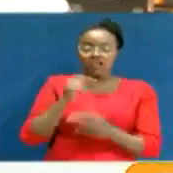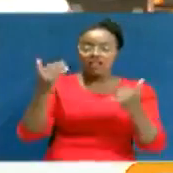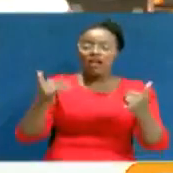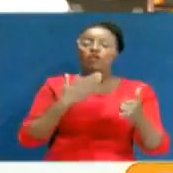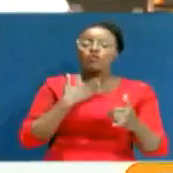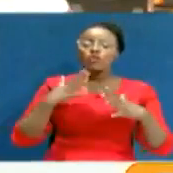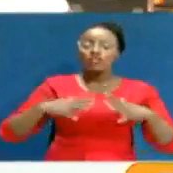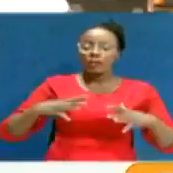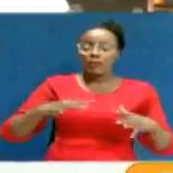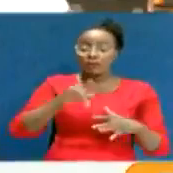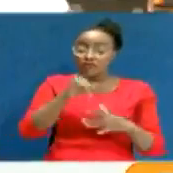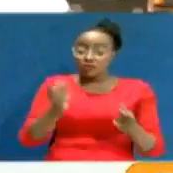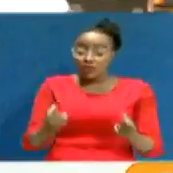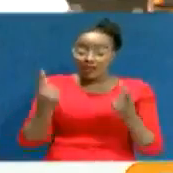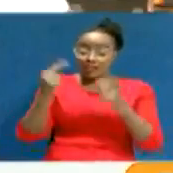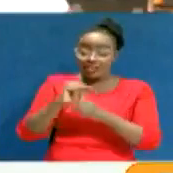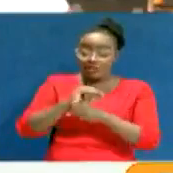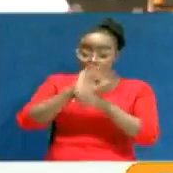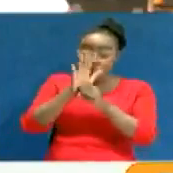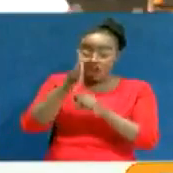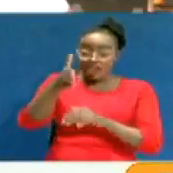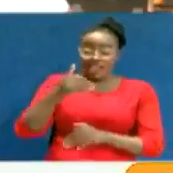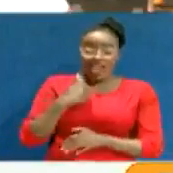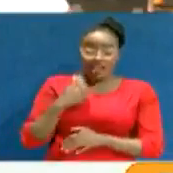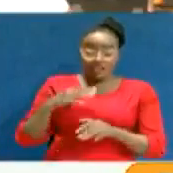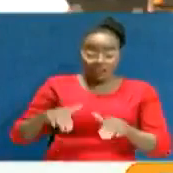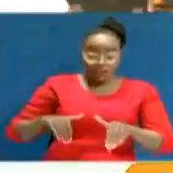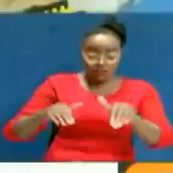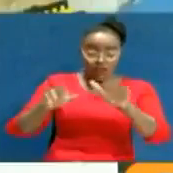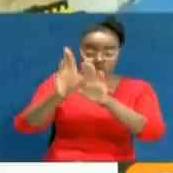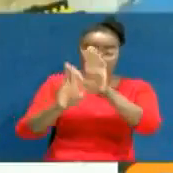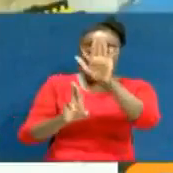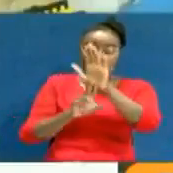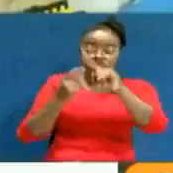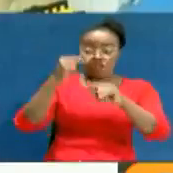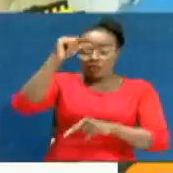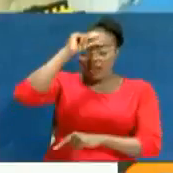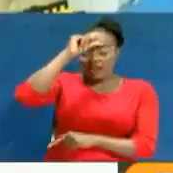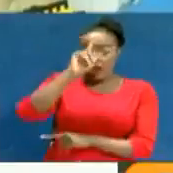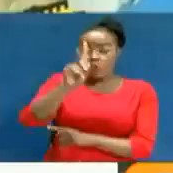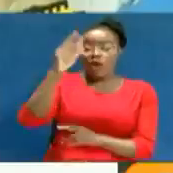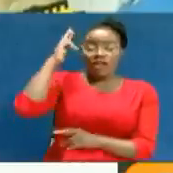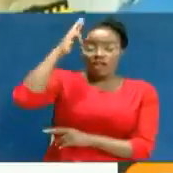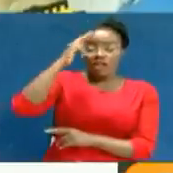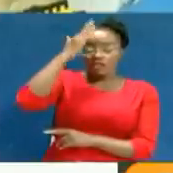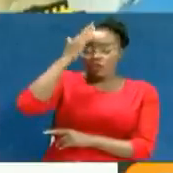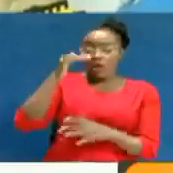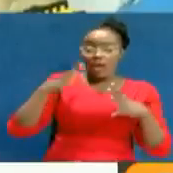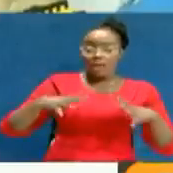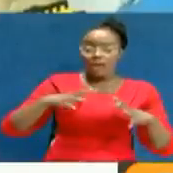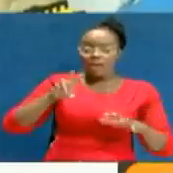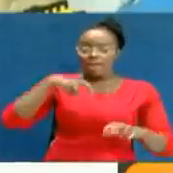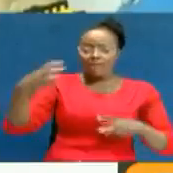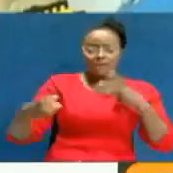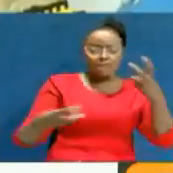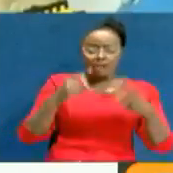Tunataka watu wajue ugonjwa hiko, wafate amri ya serikali. And one of the reasons why people are dying